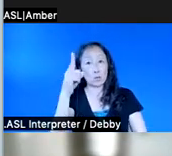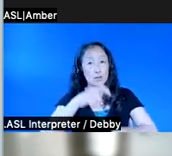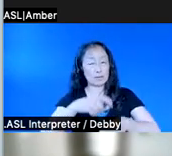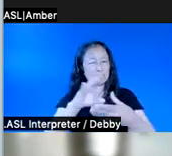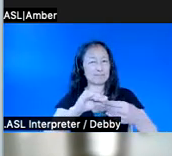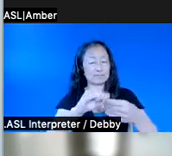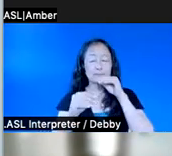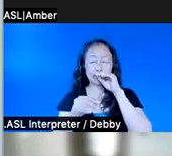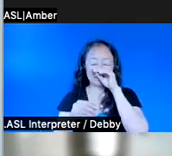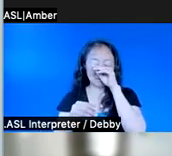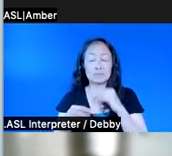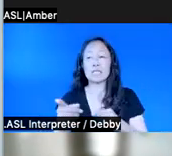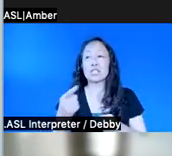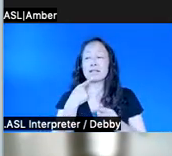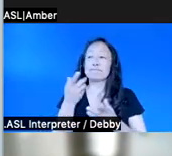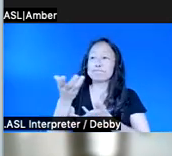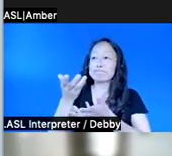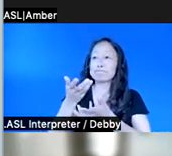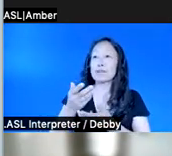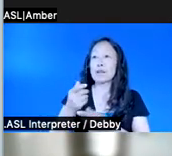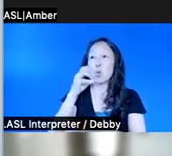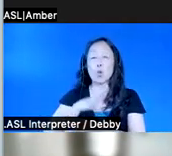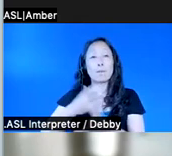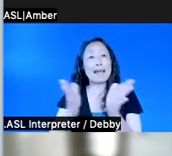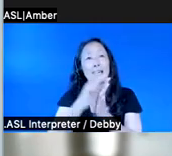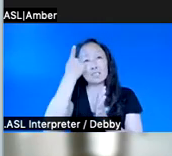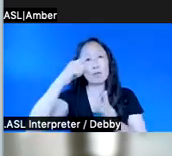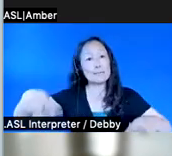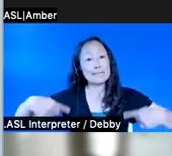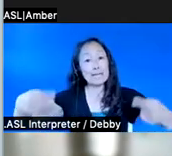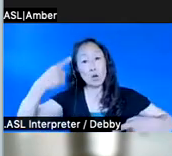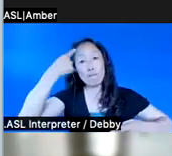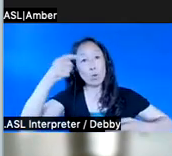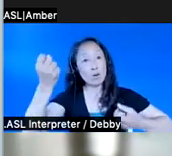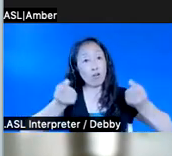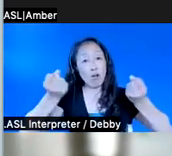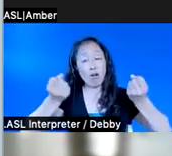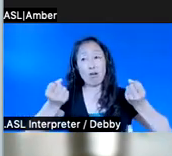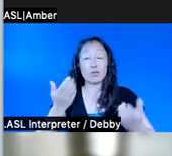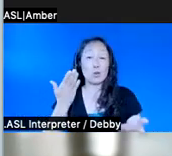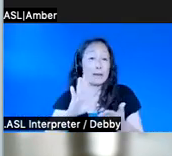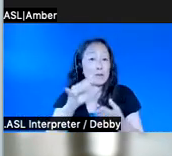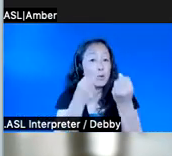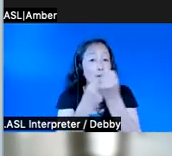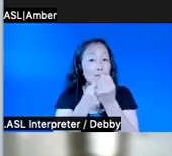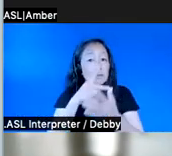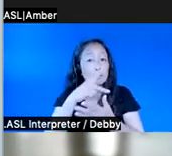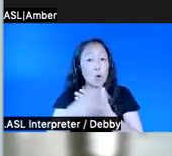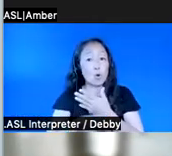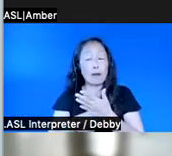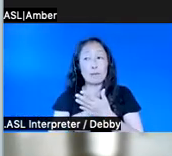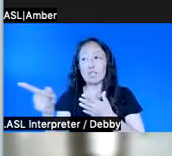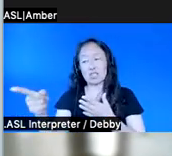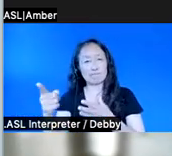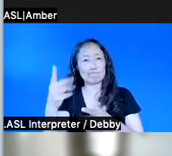the woman was asking for tires for her vehicle. And so, maybe your advocacy program, when she was